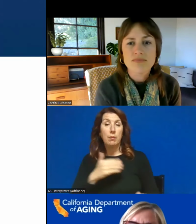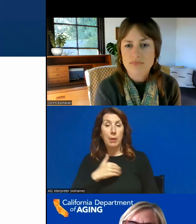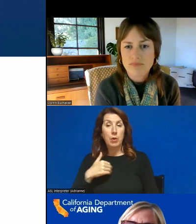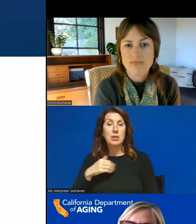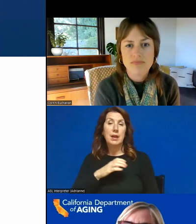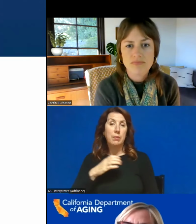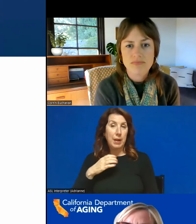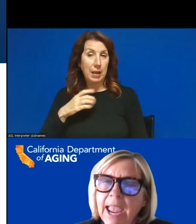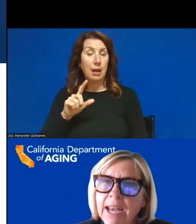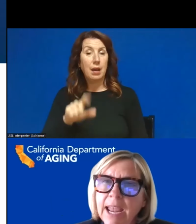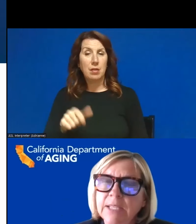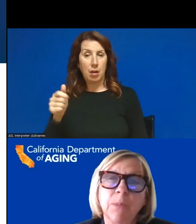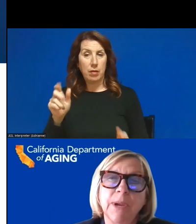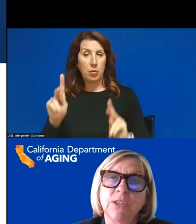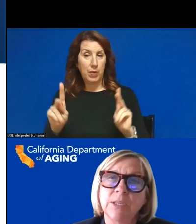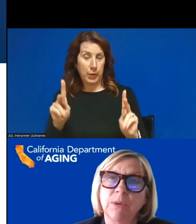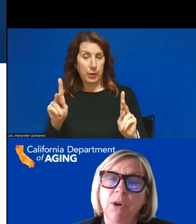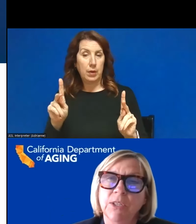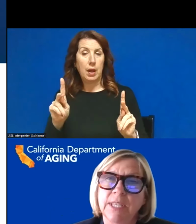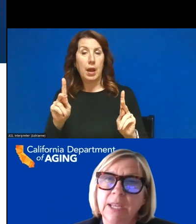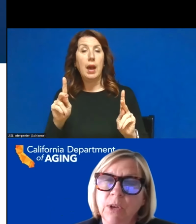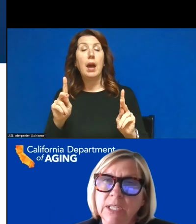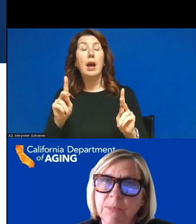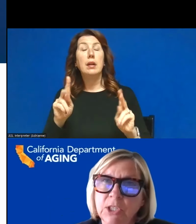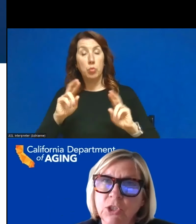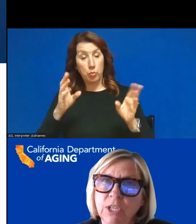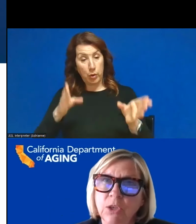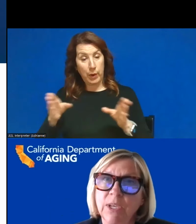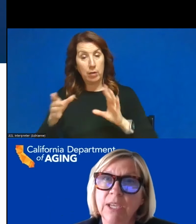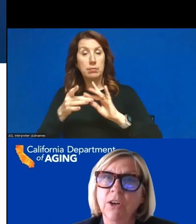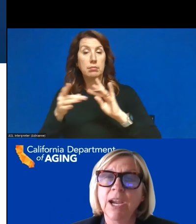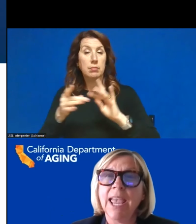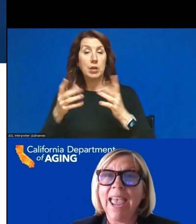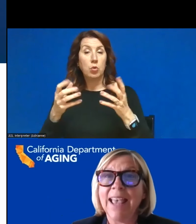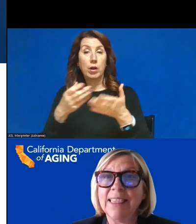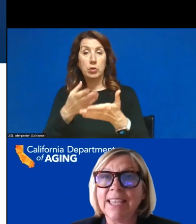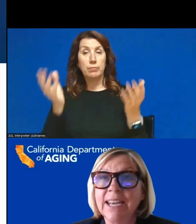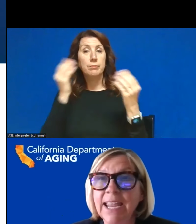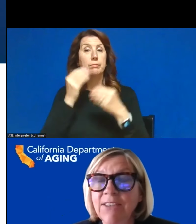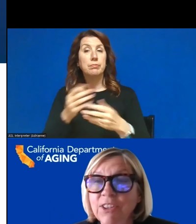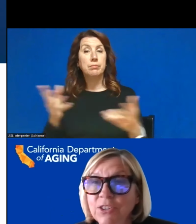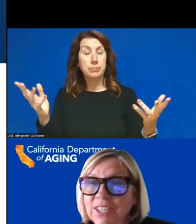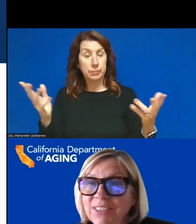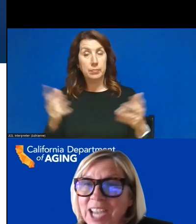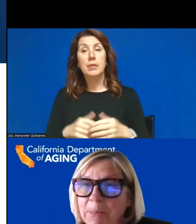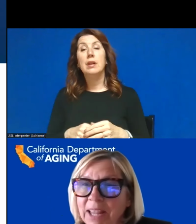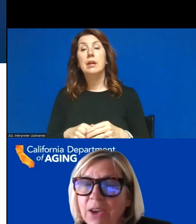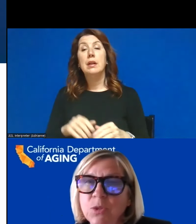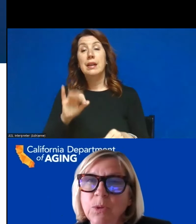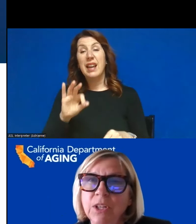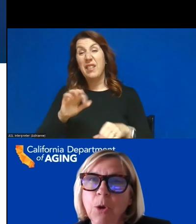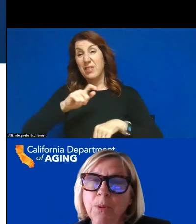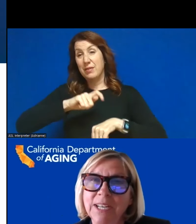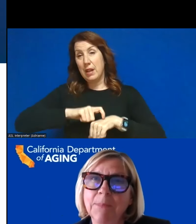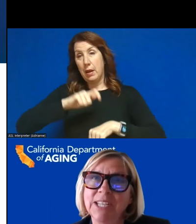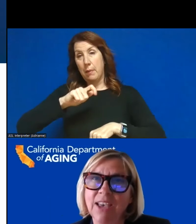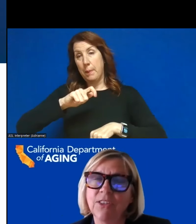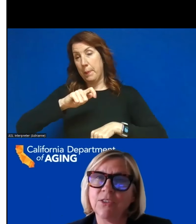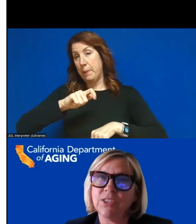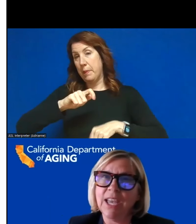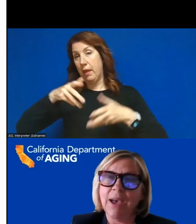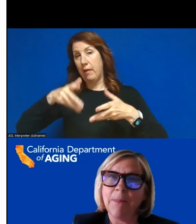well as others, and has prepared some remarks that he wanted to be sure that you hear. And then if time allows, we'll open it